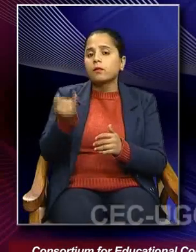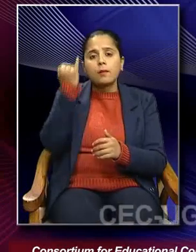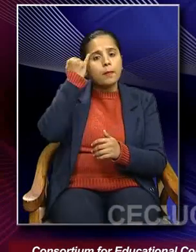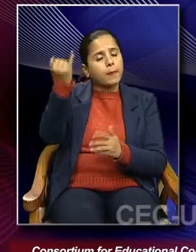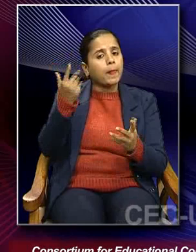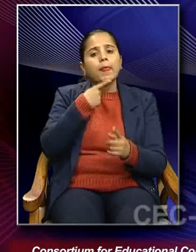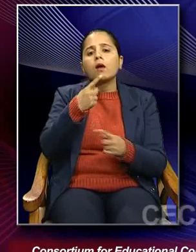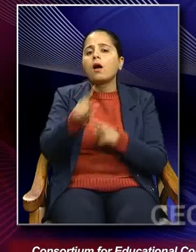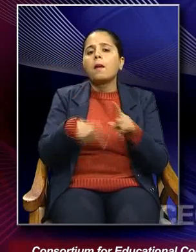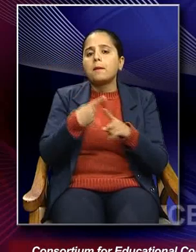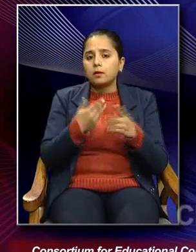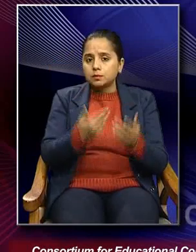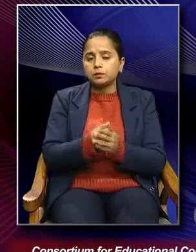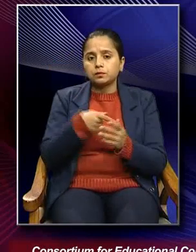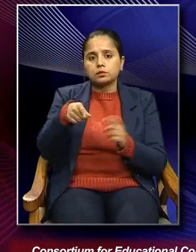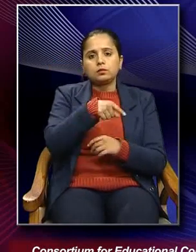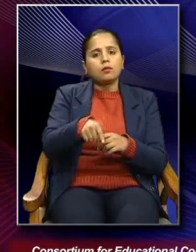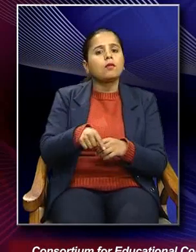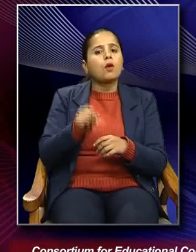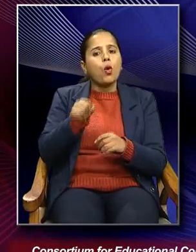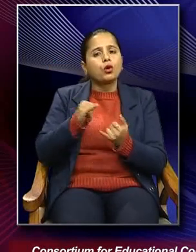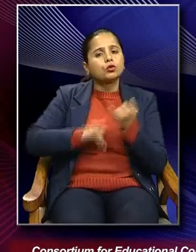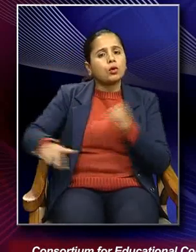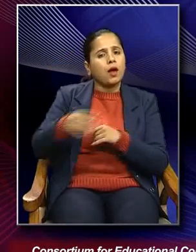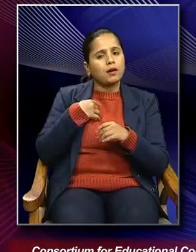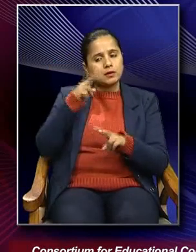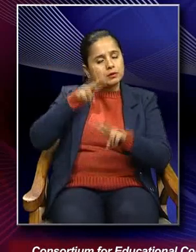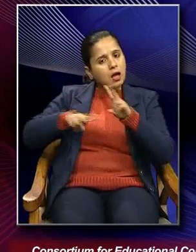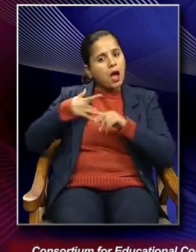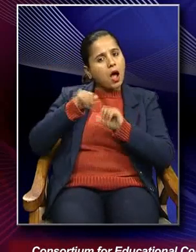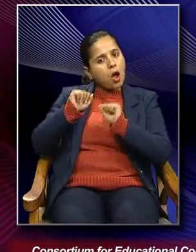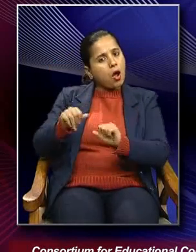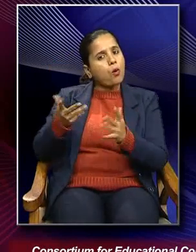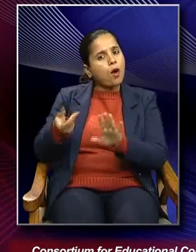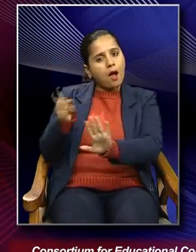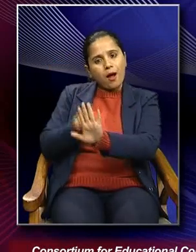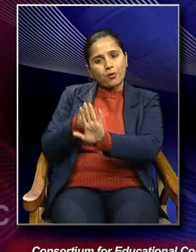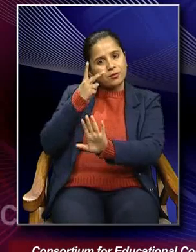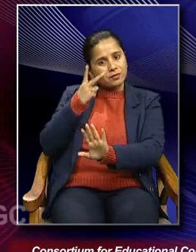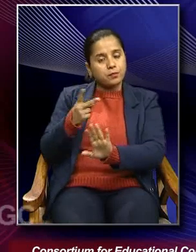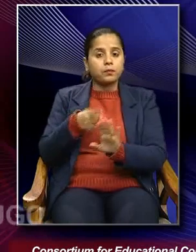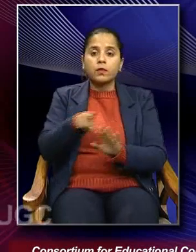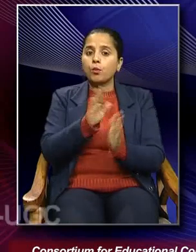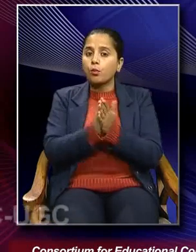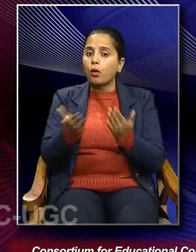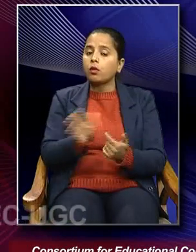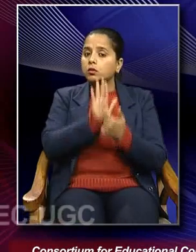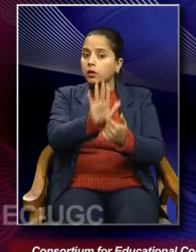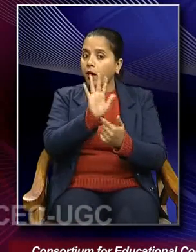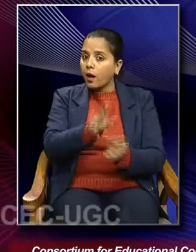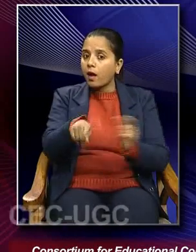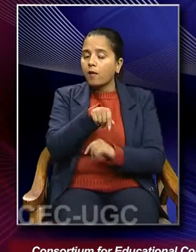he talks about is the image of society. He mentions in the book that the first image